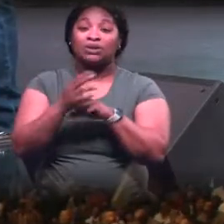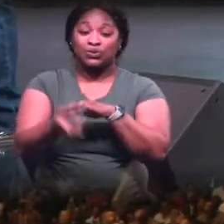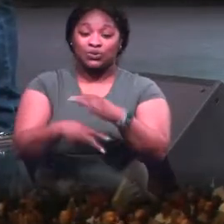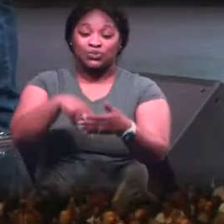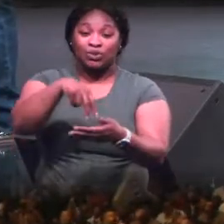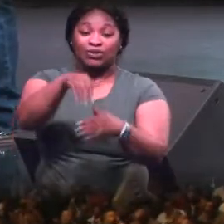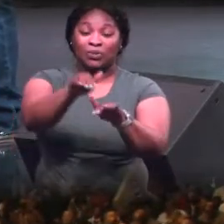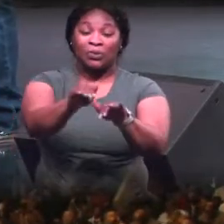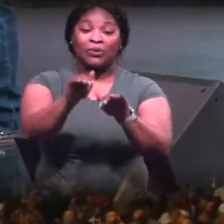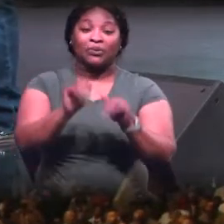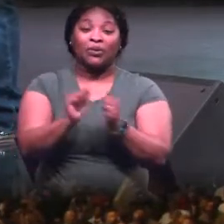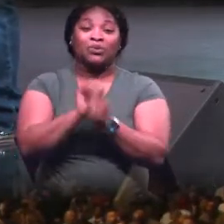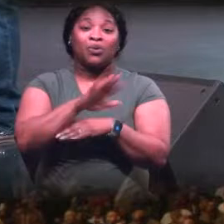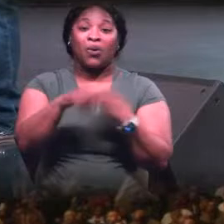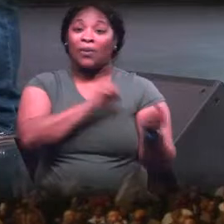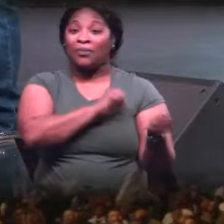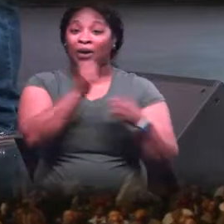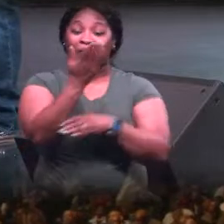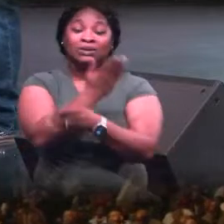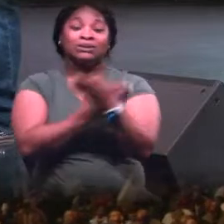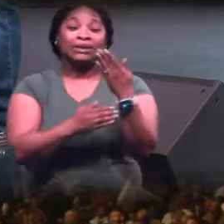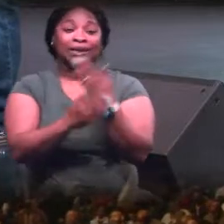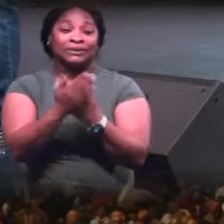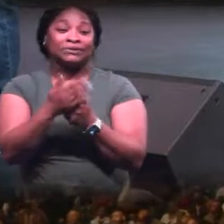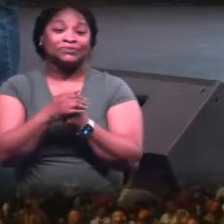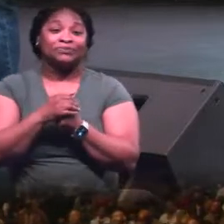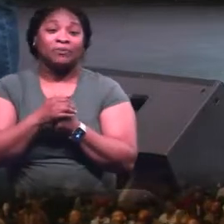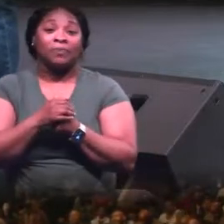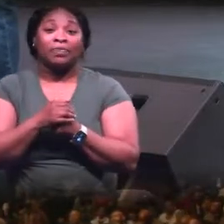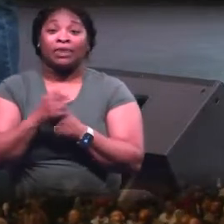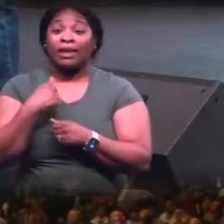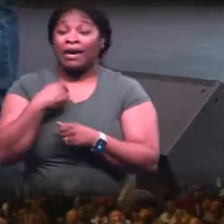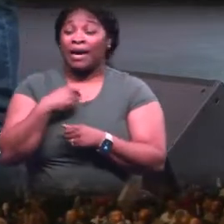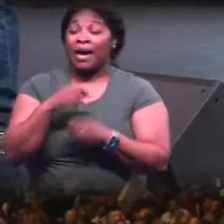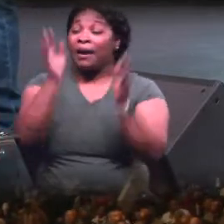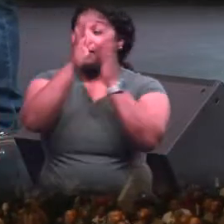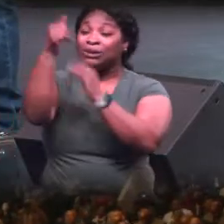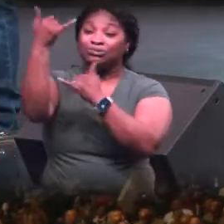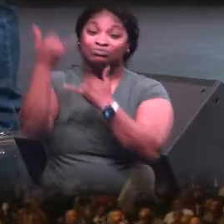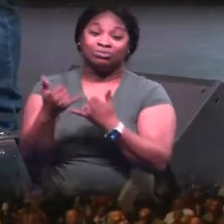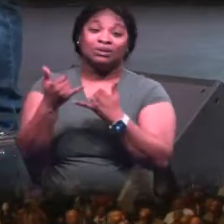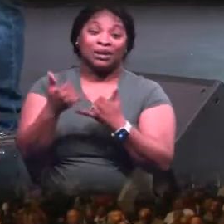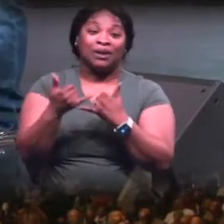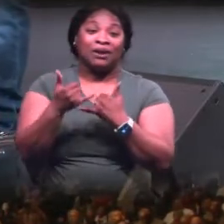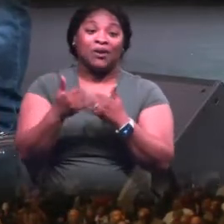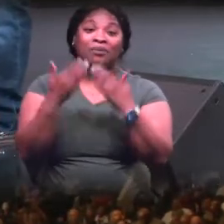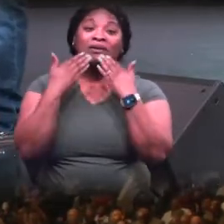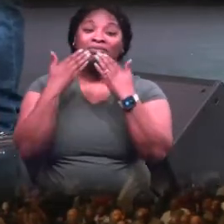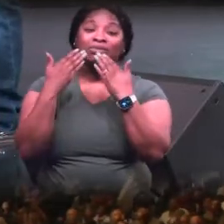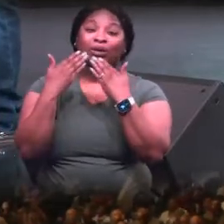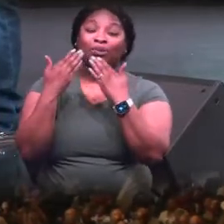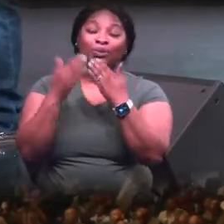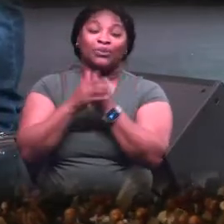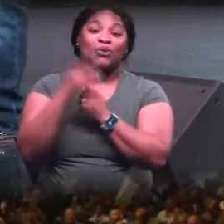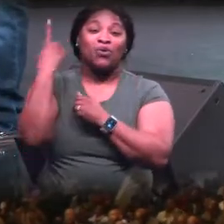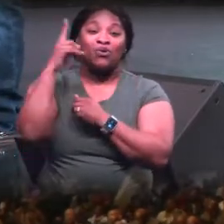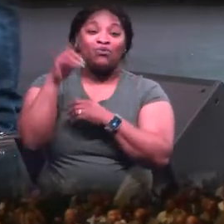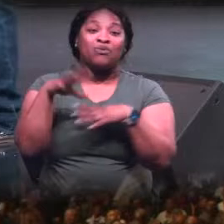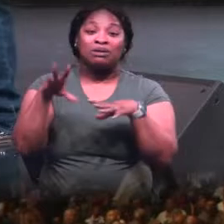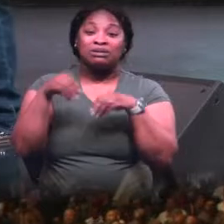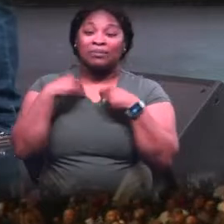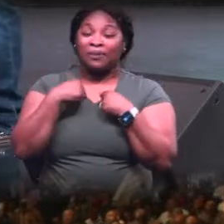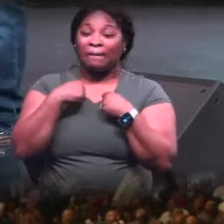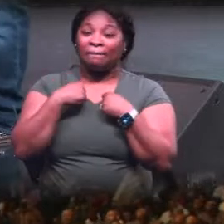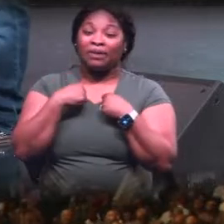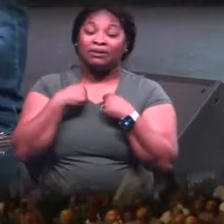dead with all power in his hands. And I praise you now and thank you for accepting